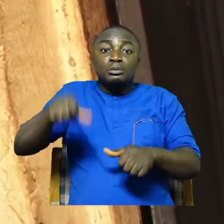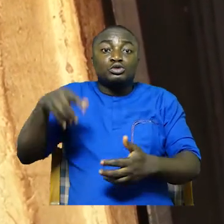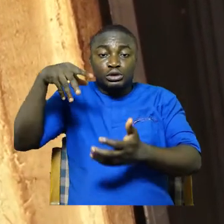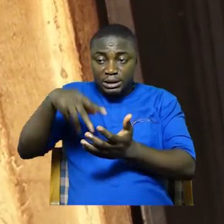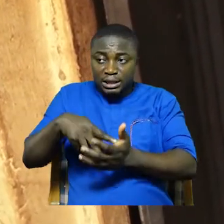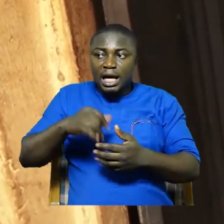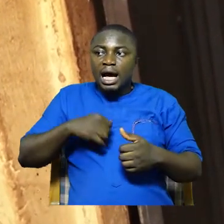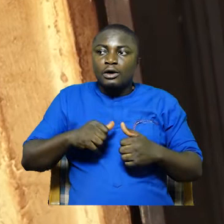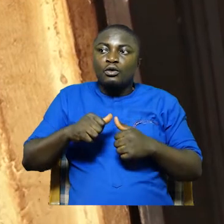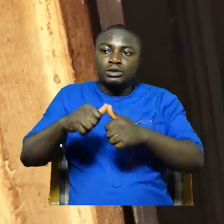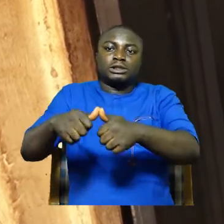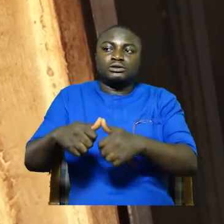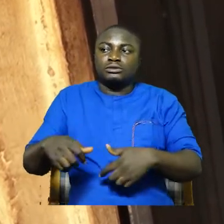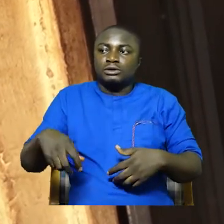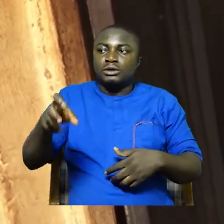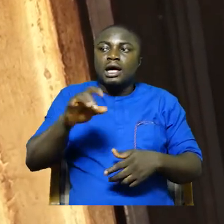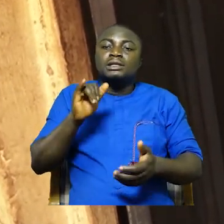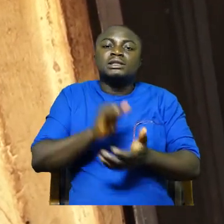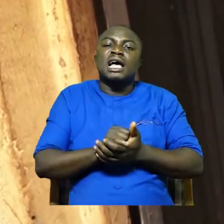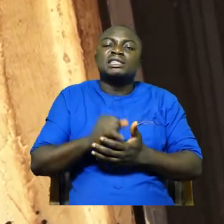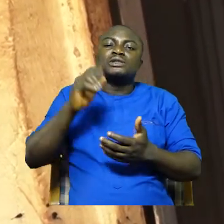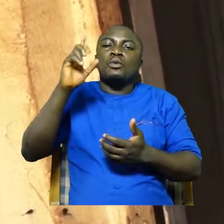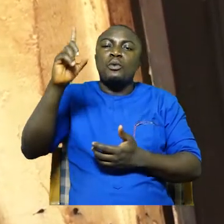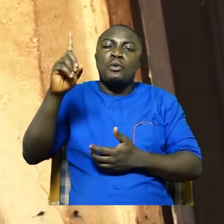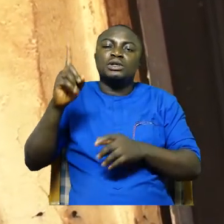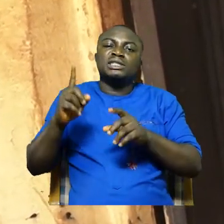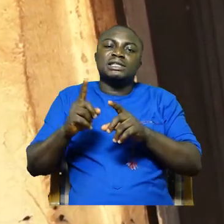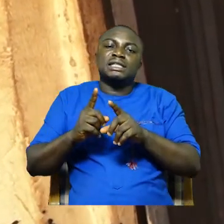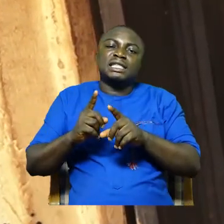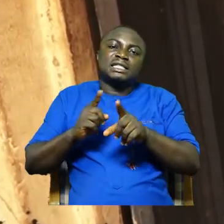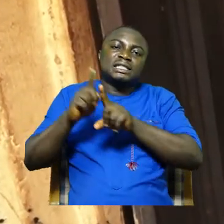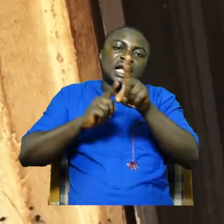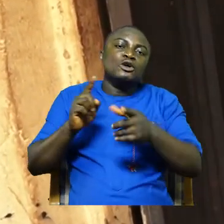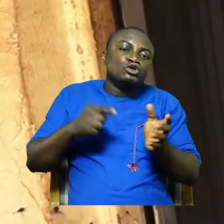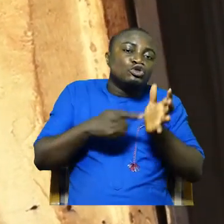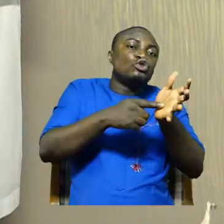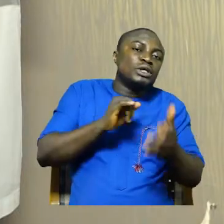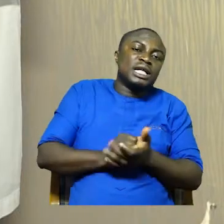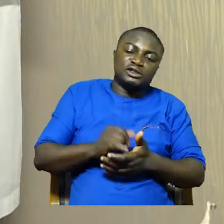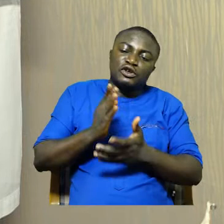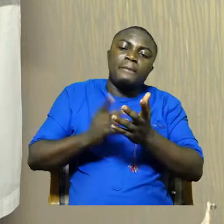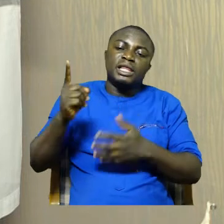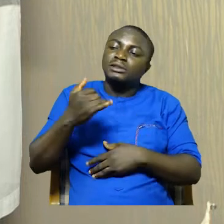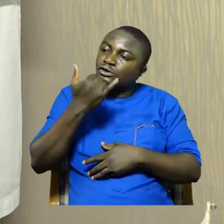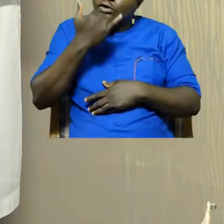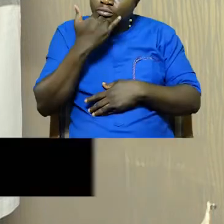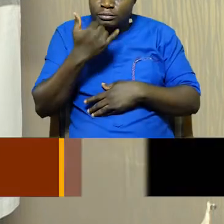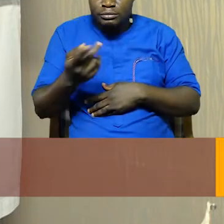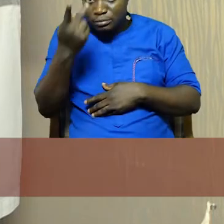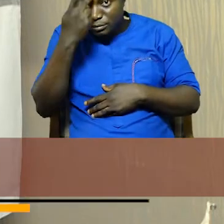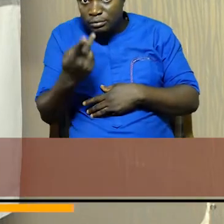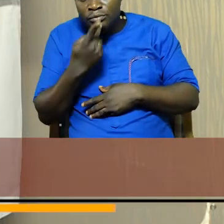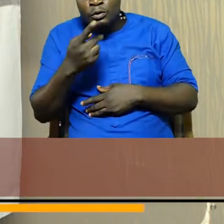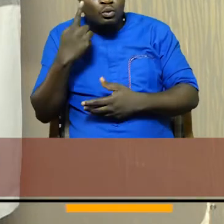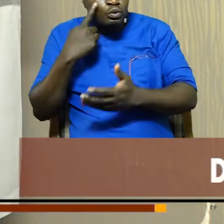then eventually he's able to get up and then continue his journey. But that's a warning sign that something is wrong with this child. And parents who